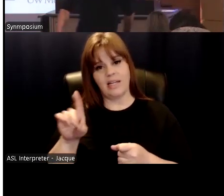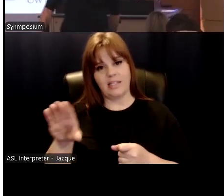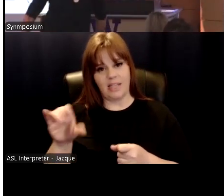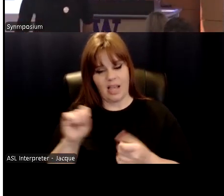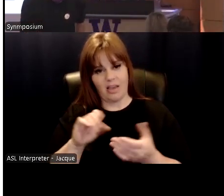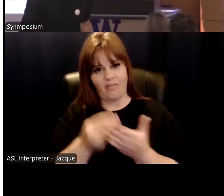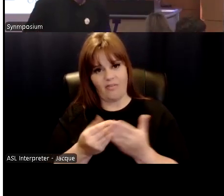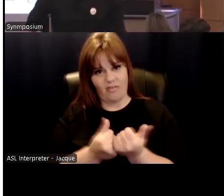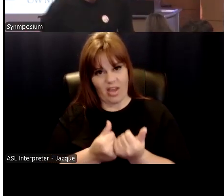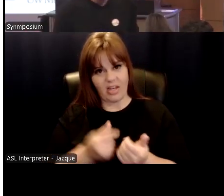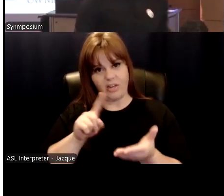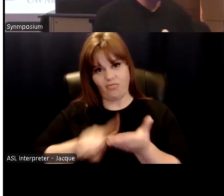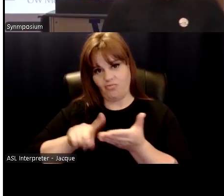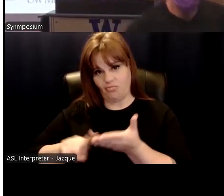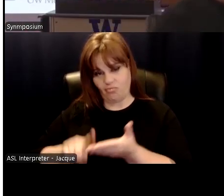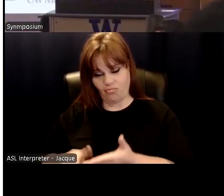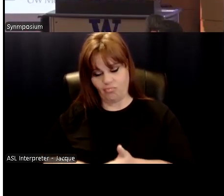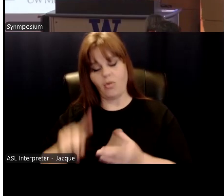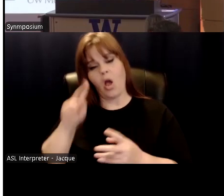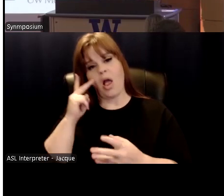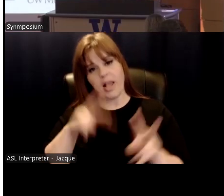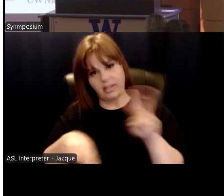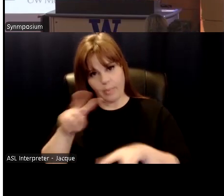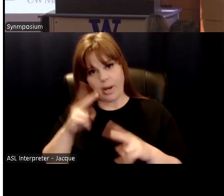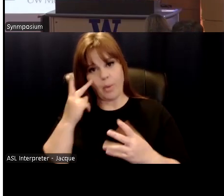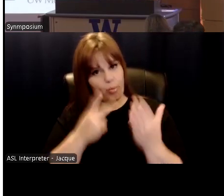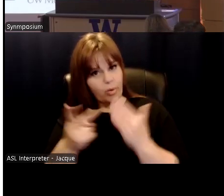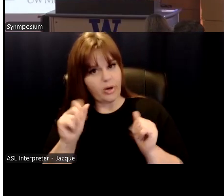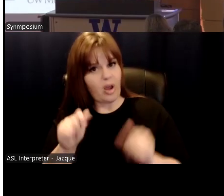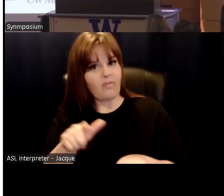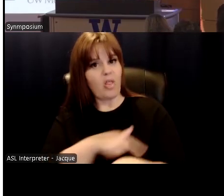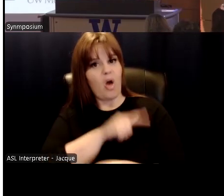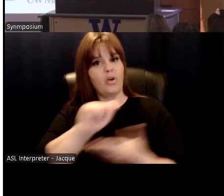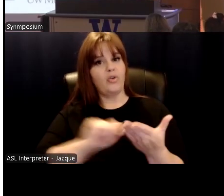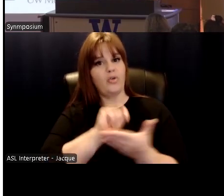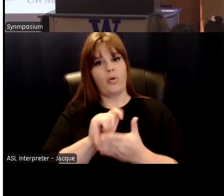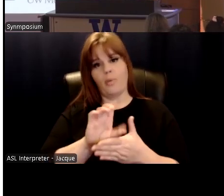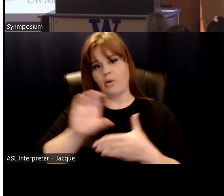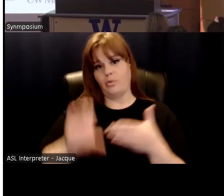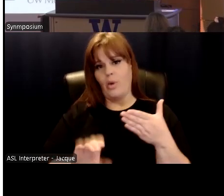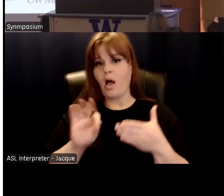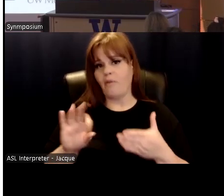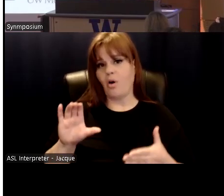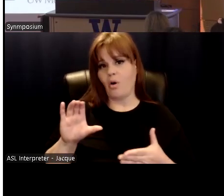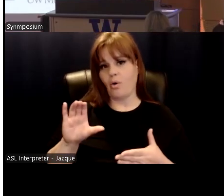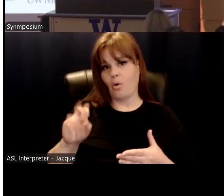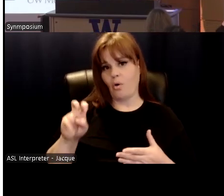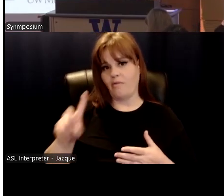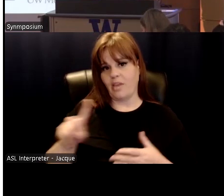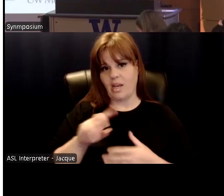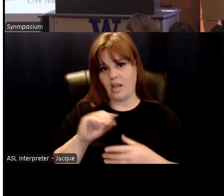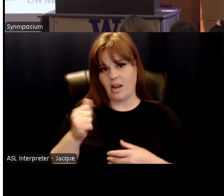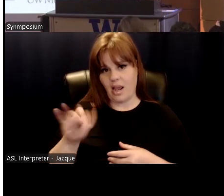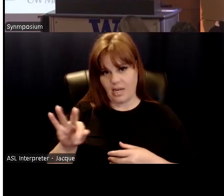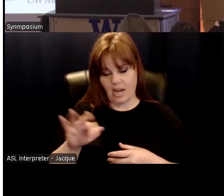registry examining predictors of long-term consequences of COVID-19 and co-leads the